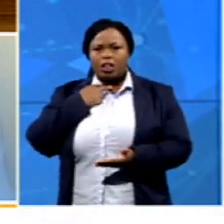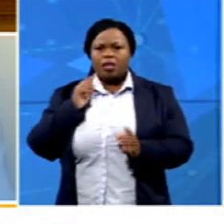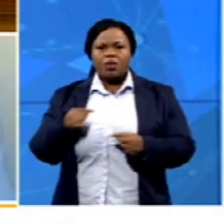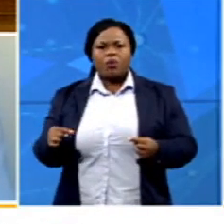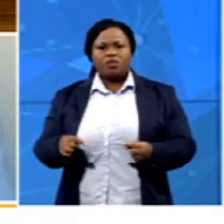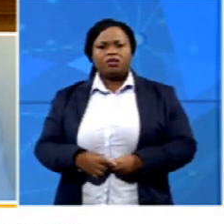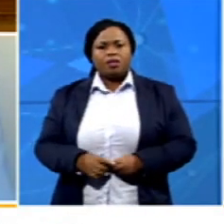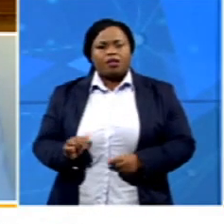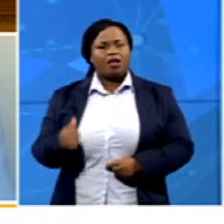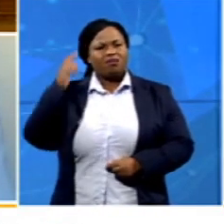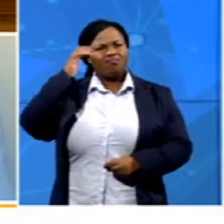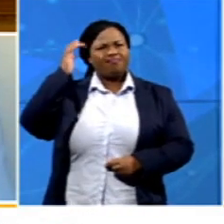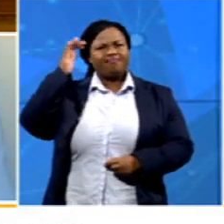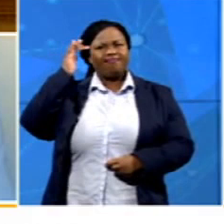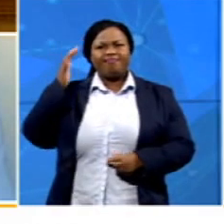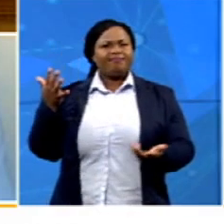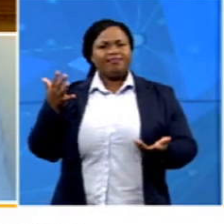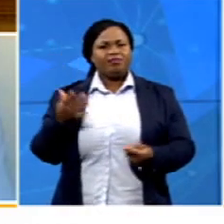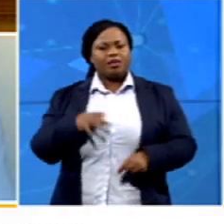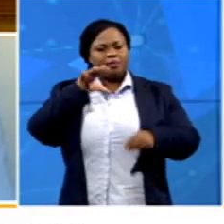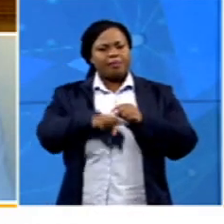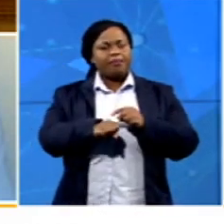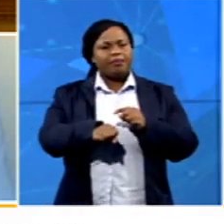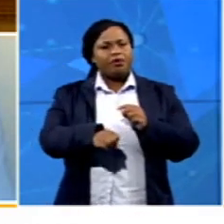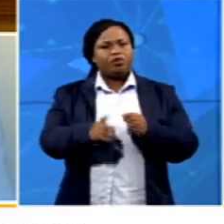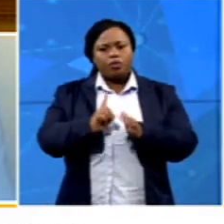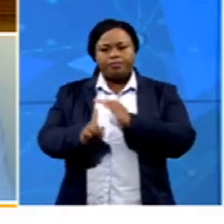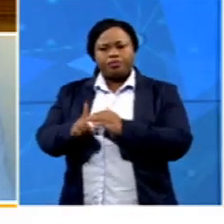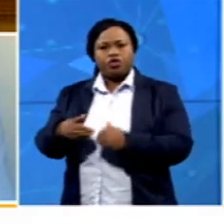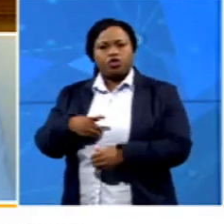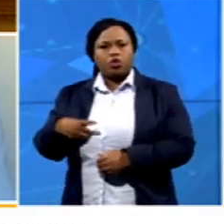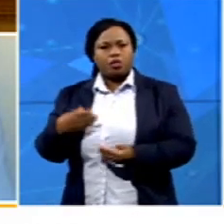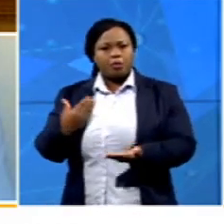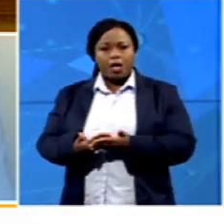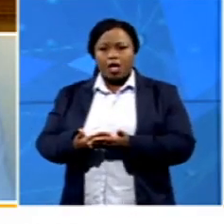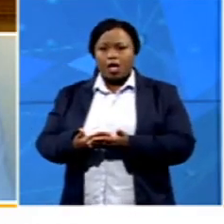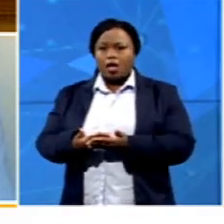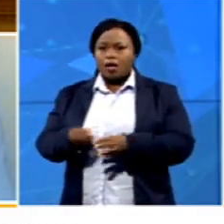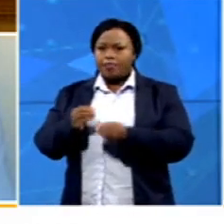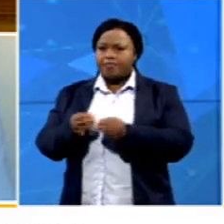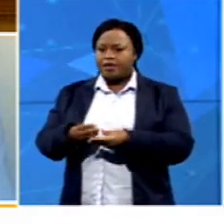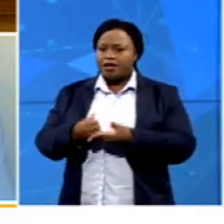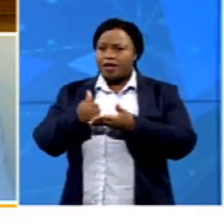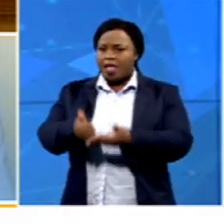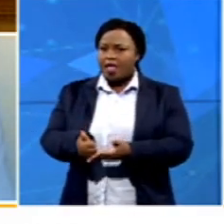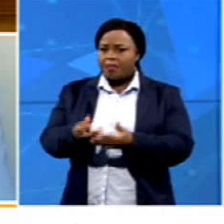one wonders then, when is it time to see the doctor? Is it a condition that can be,